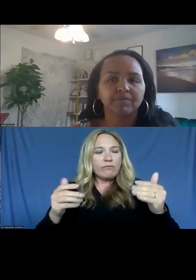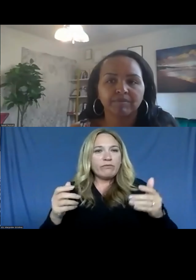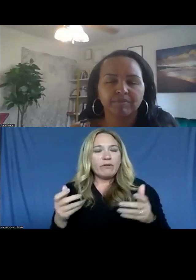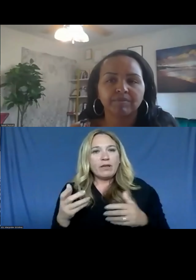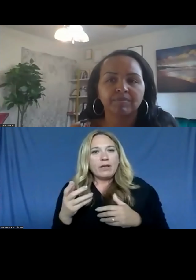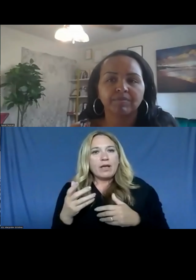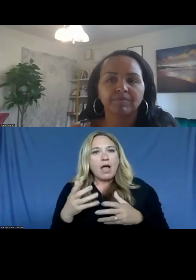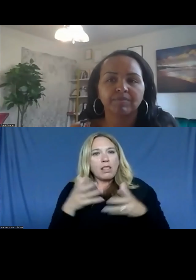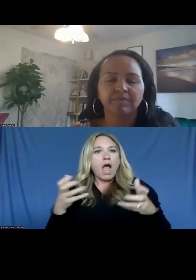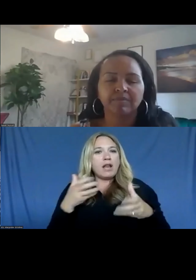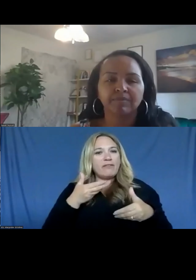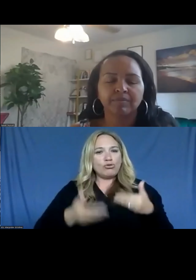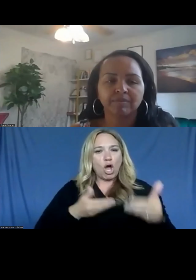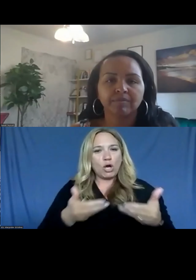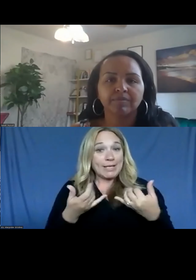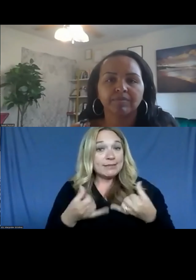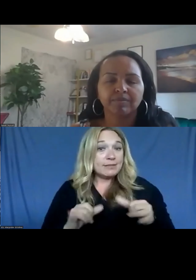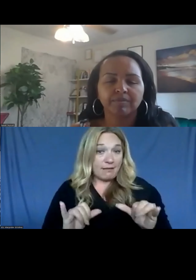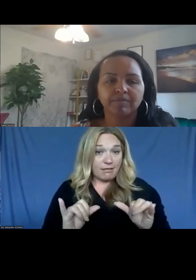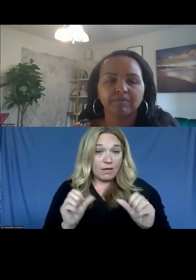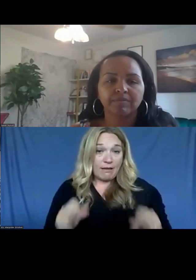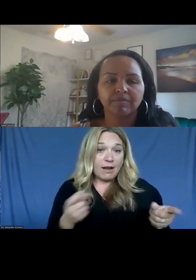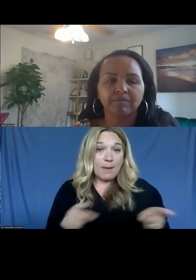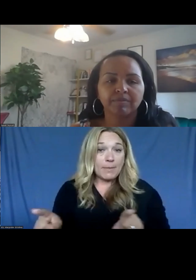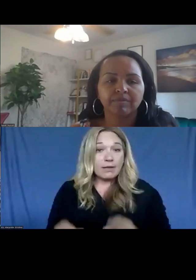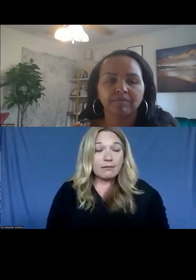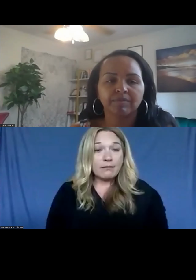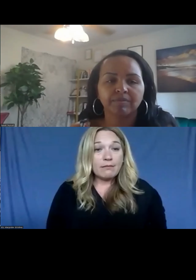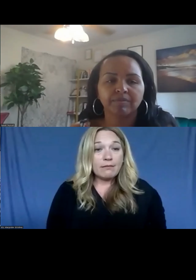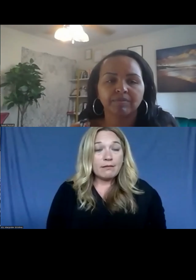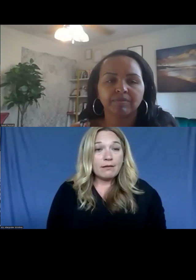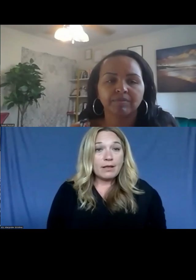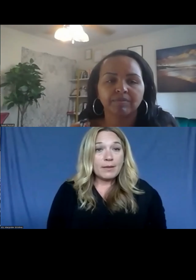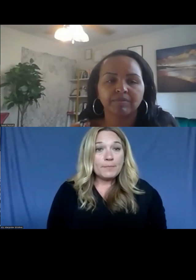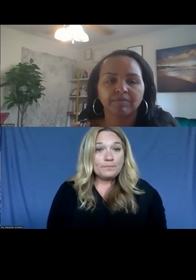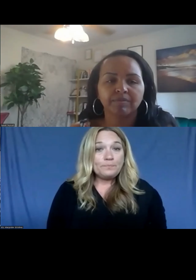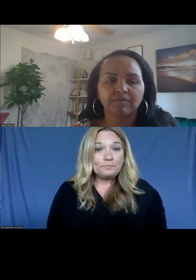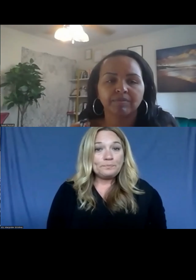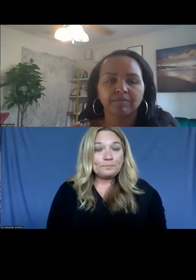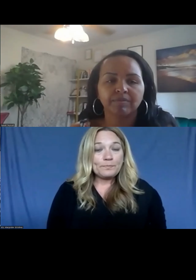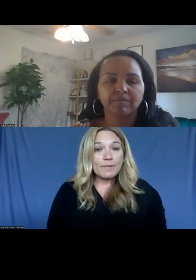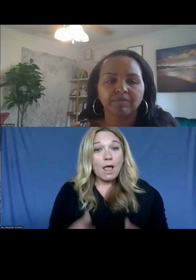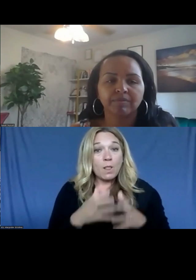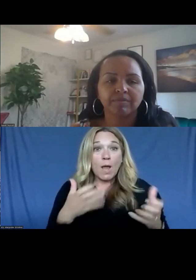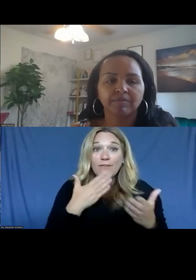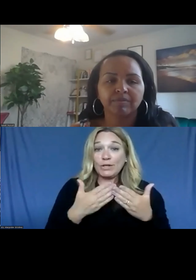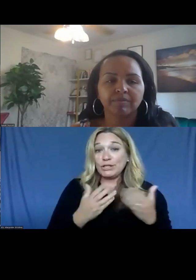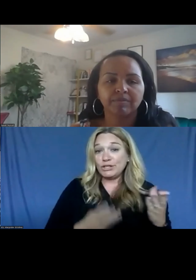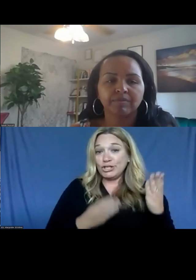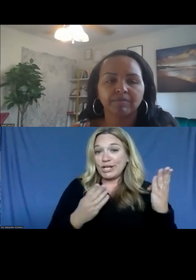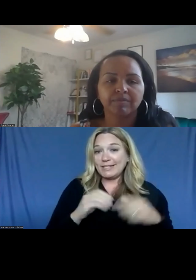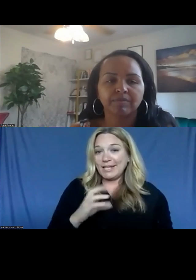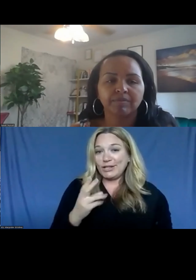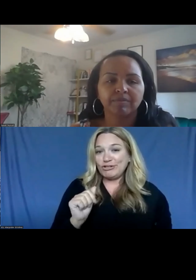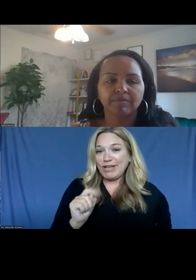always progress to be made. So, and I think there've been a lot of good suggestions in the chat.